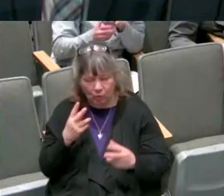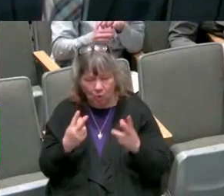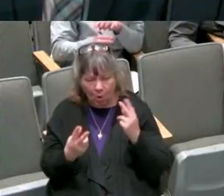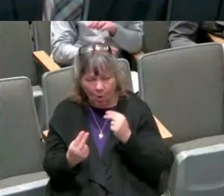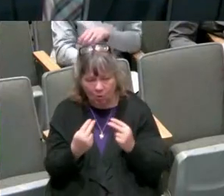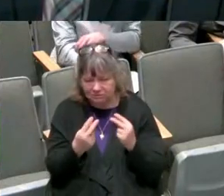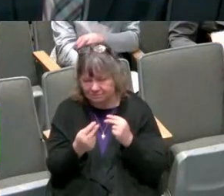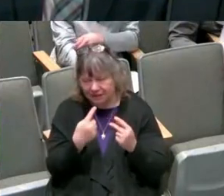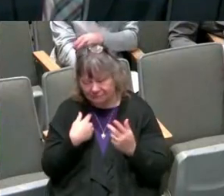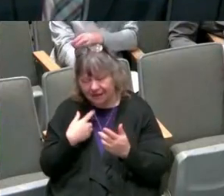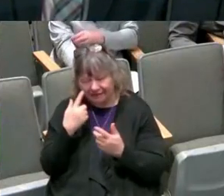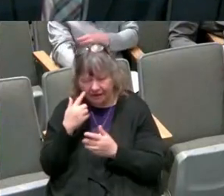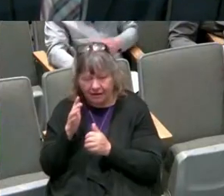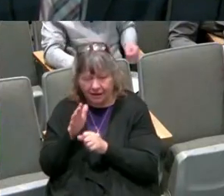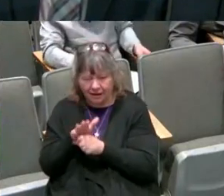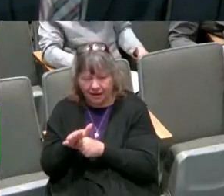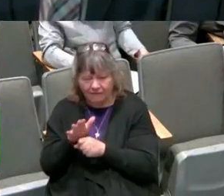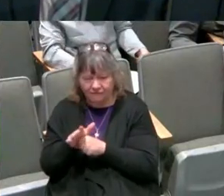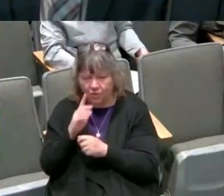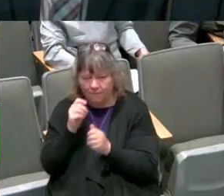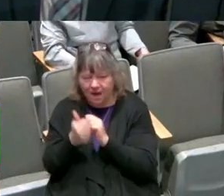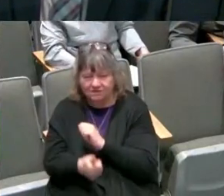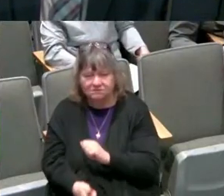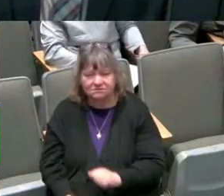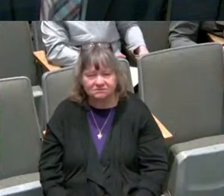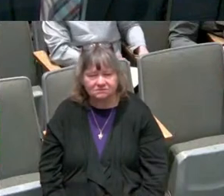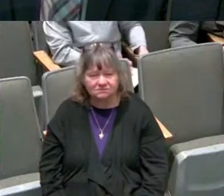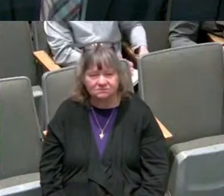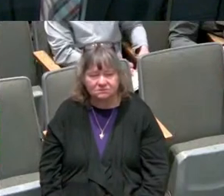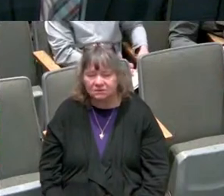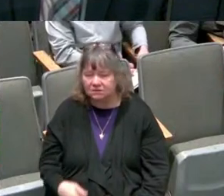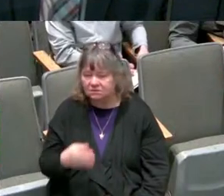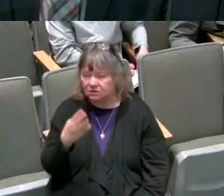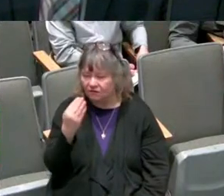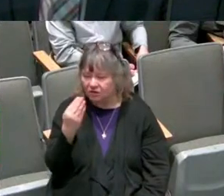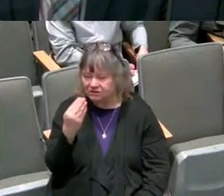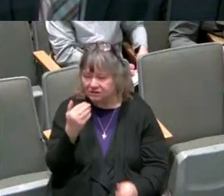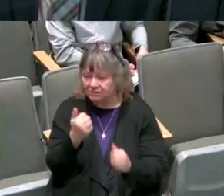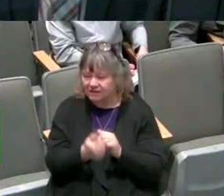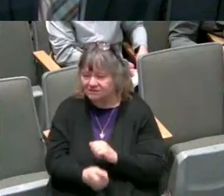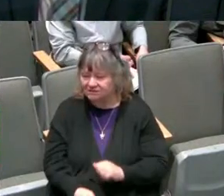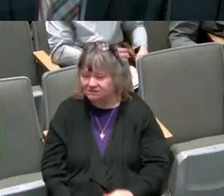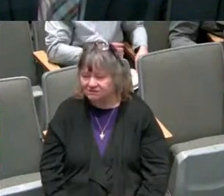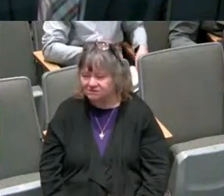but we have enough for a simple majority so 14 passes